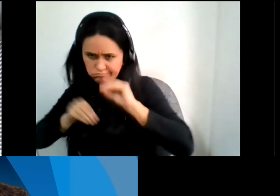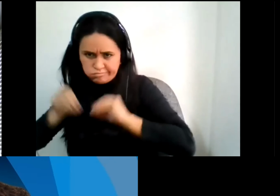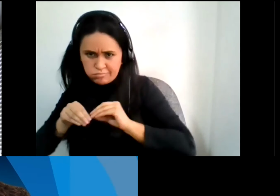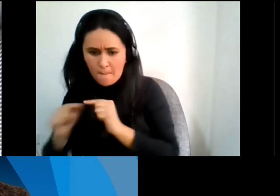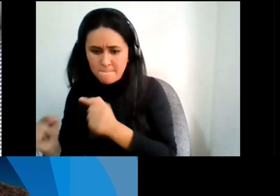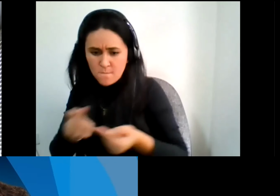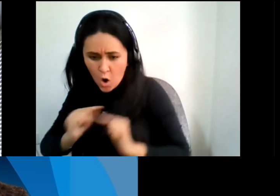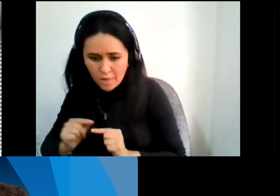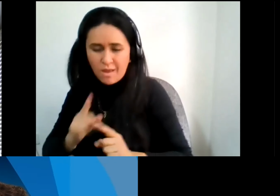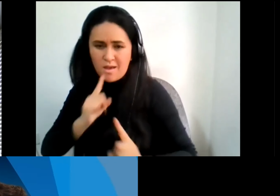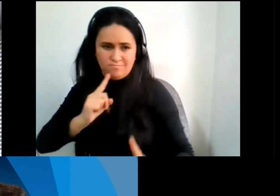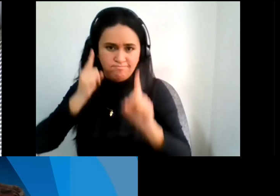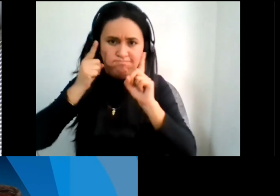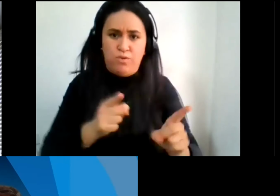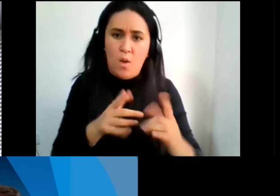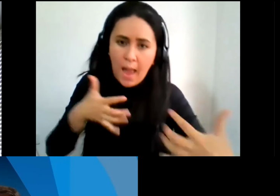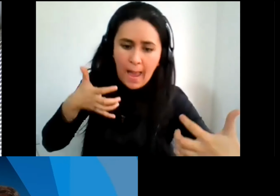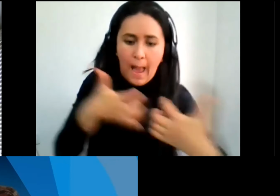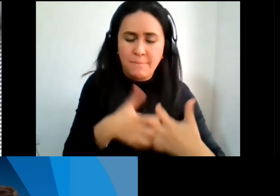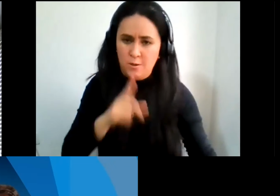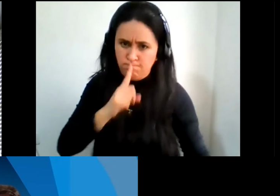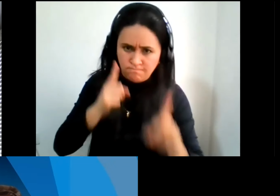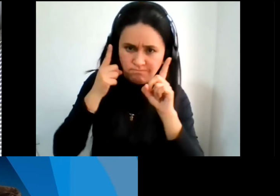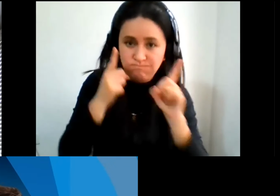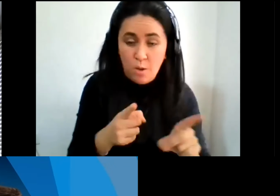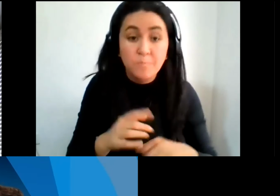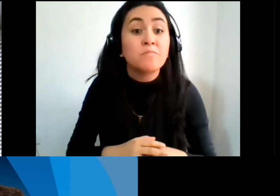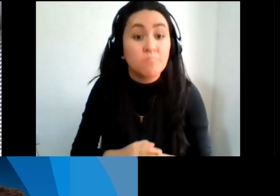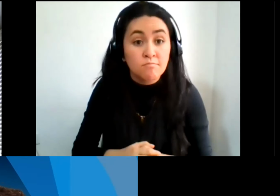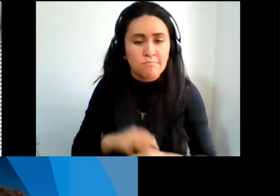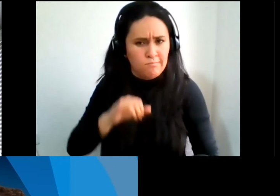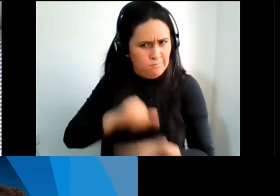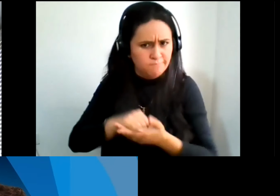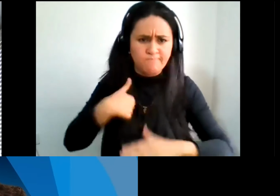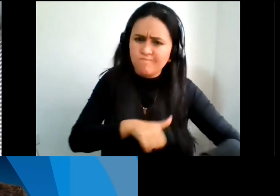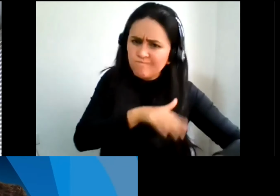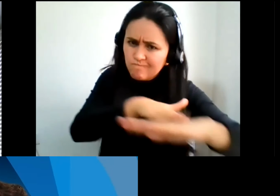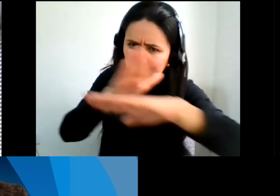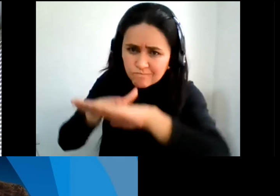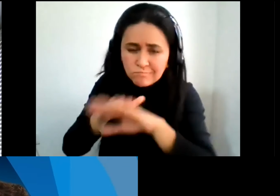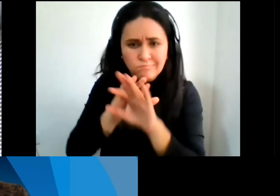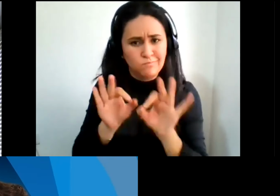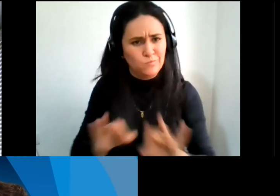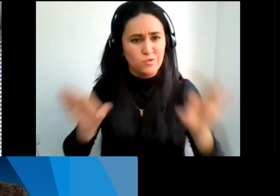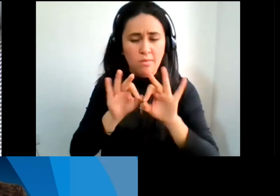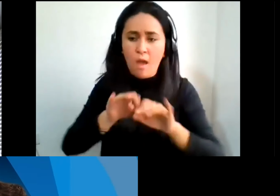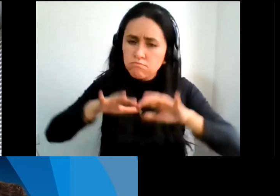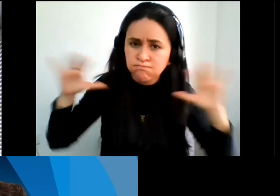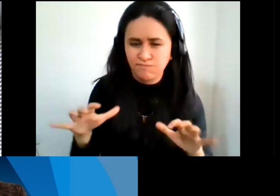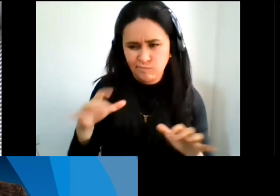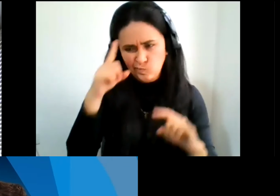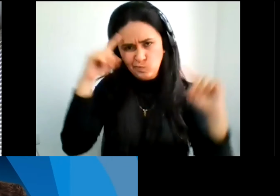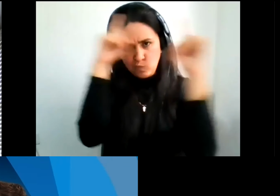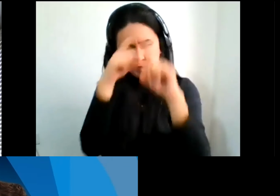Now, another message that was key has been a call to action.